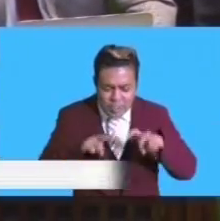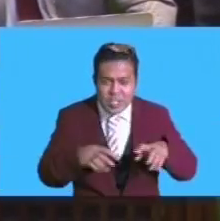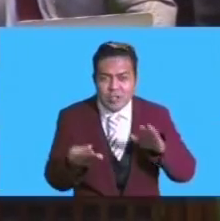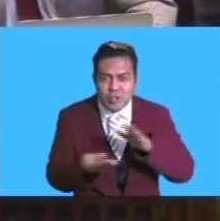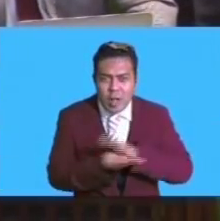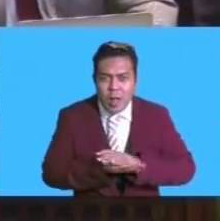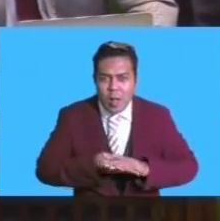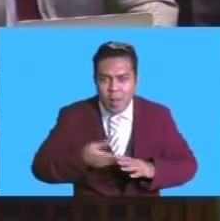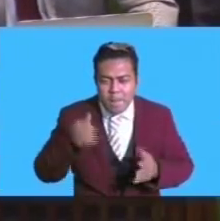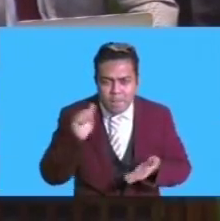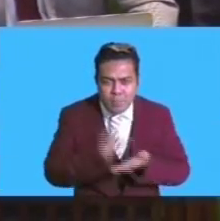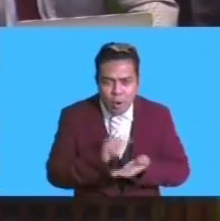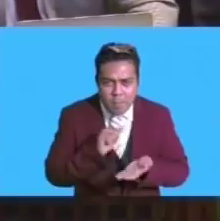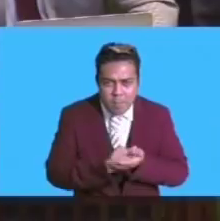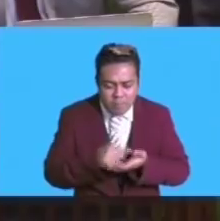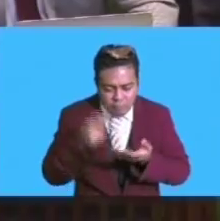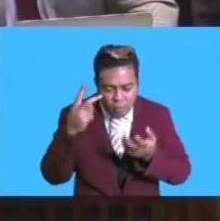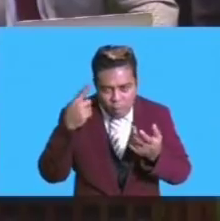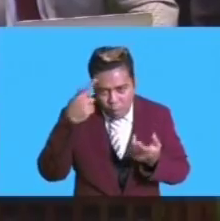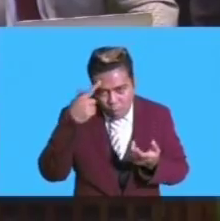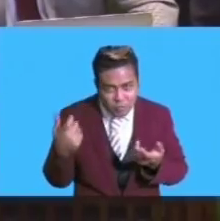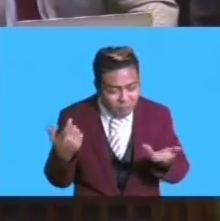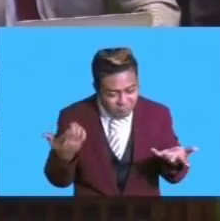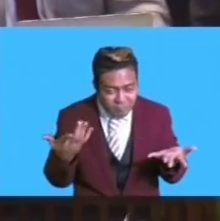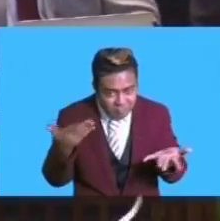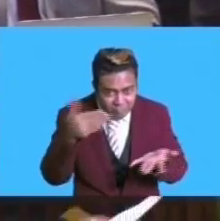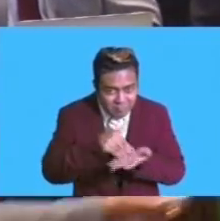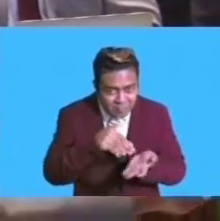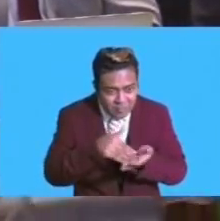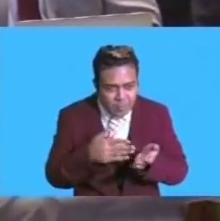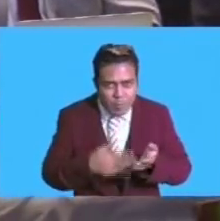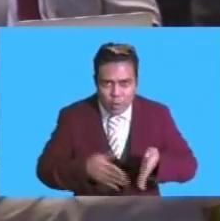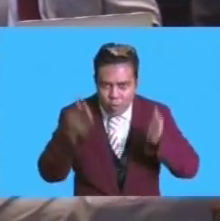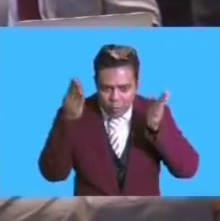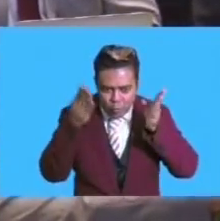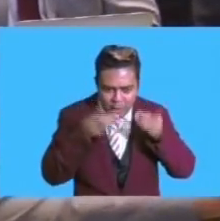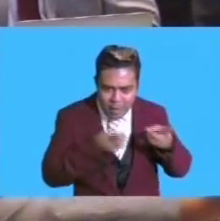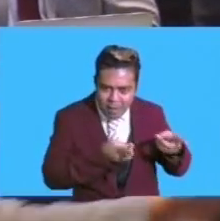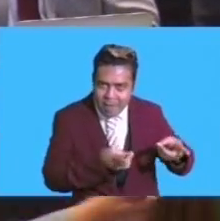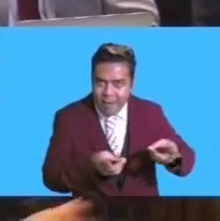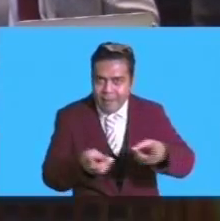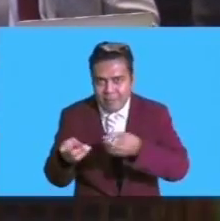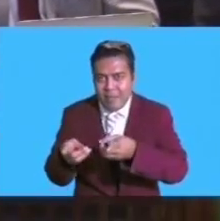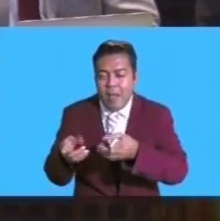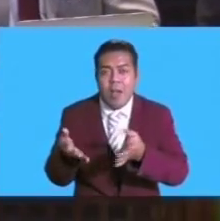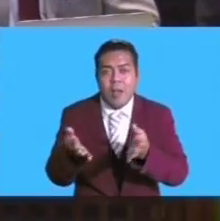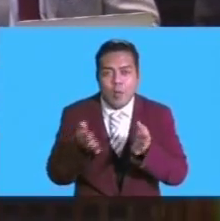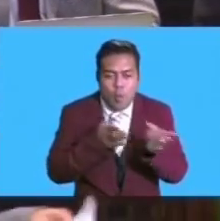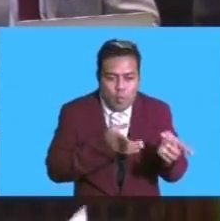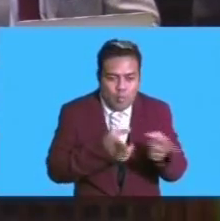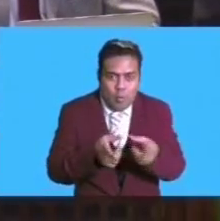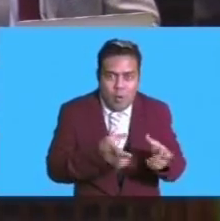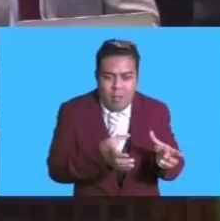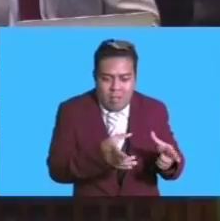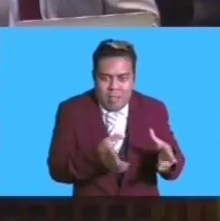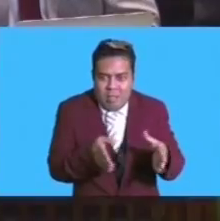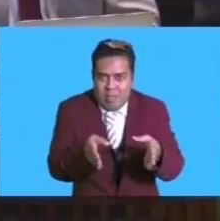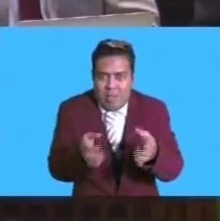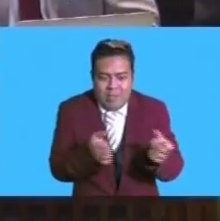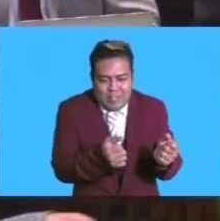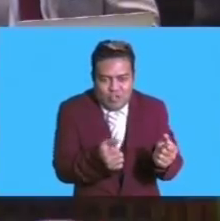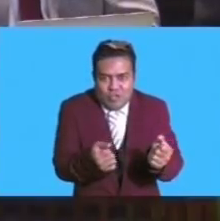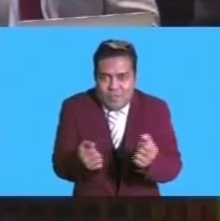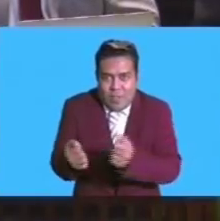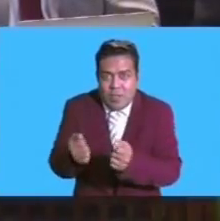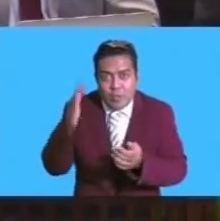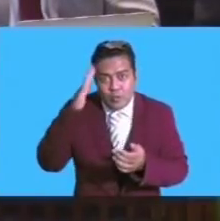logic and reasoning. Because you're gonna direct the society in that particular course. It's unfortunate that some